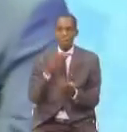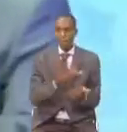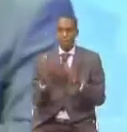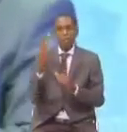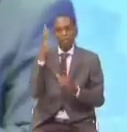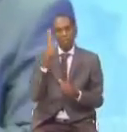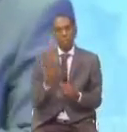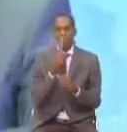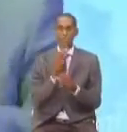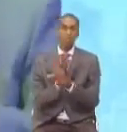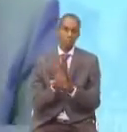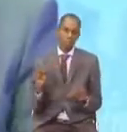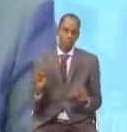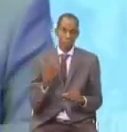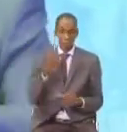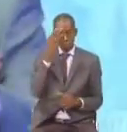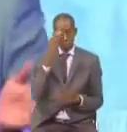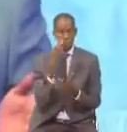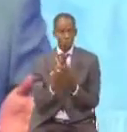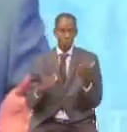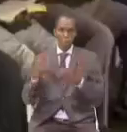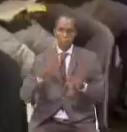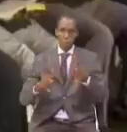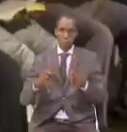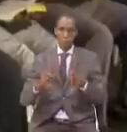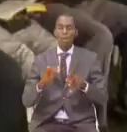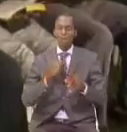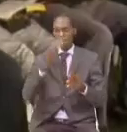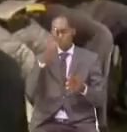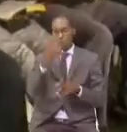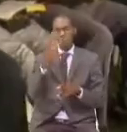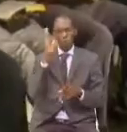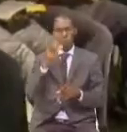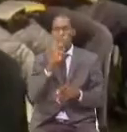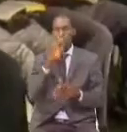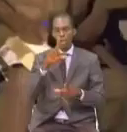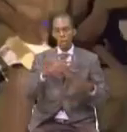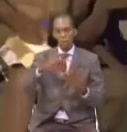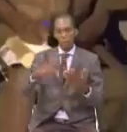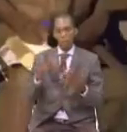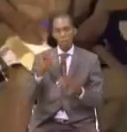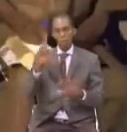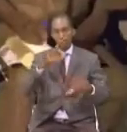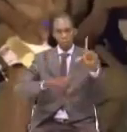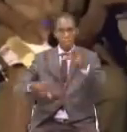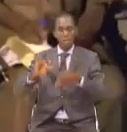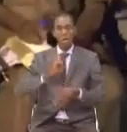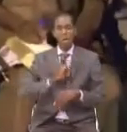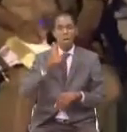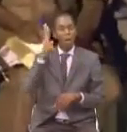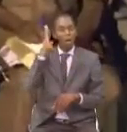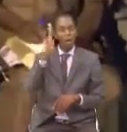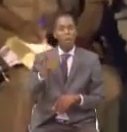know there are people, I pray you will not be in this category. I will not be in this category. Let